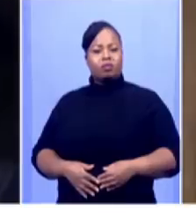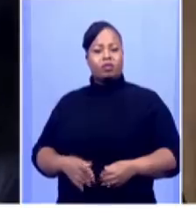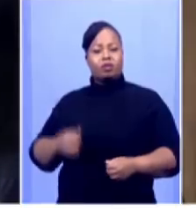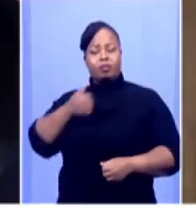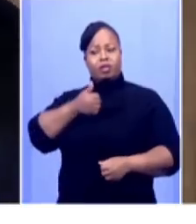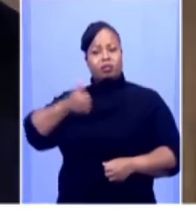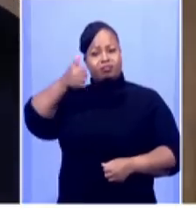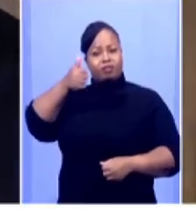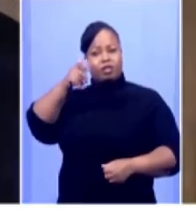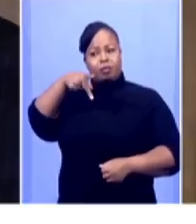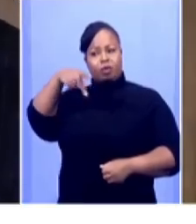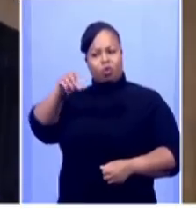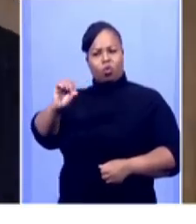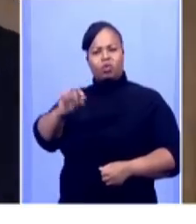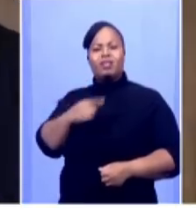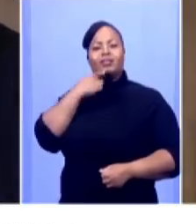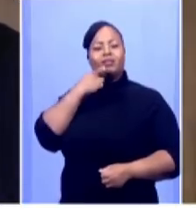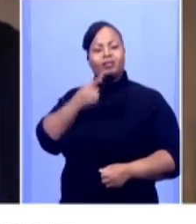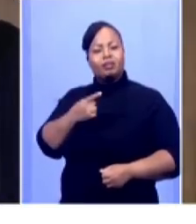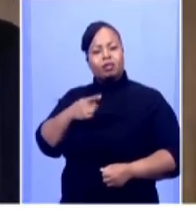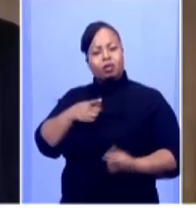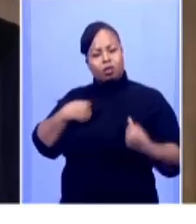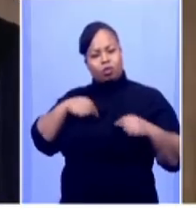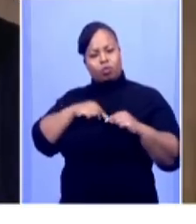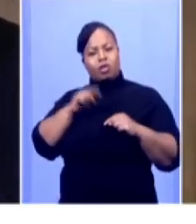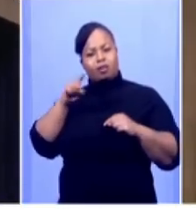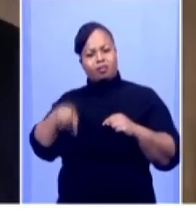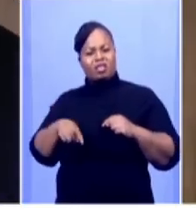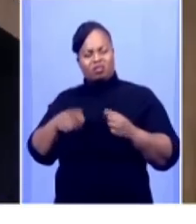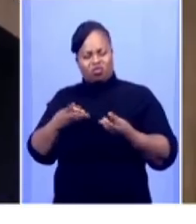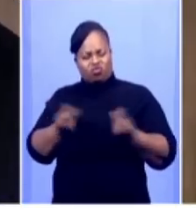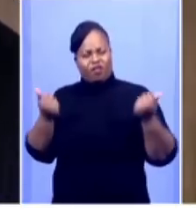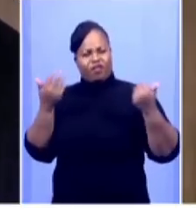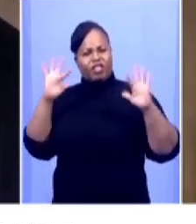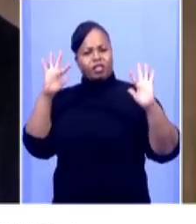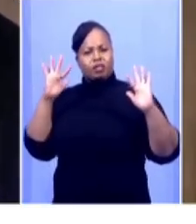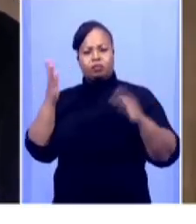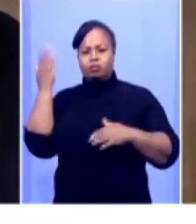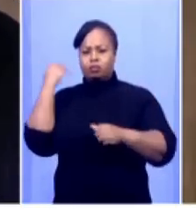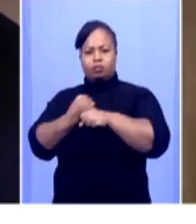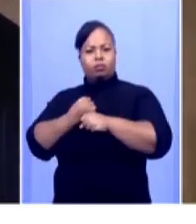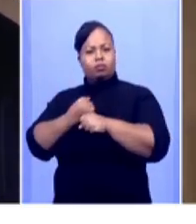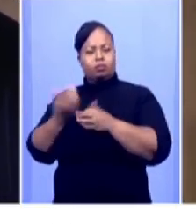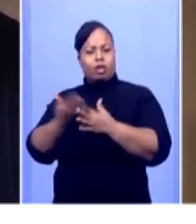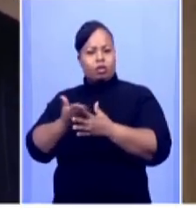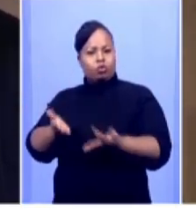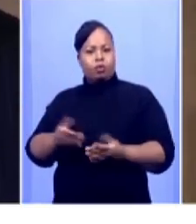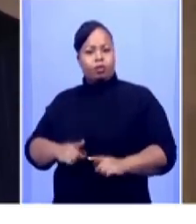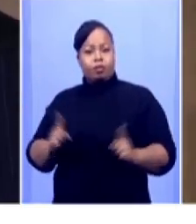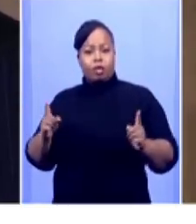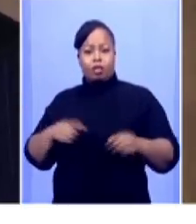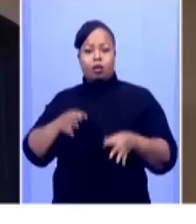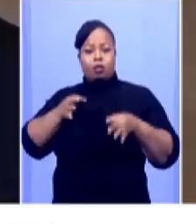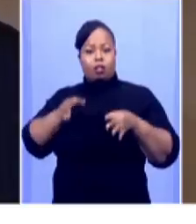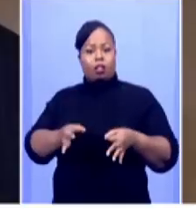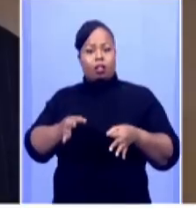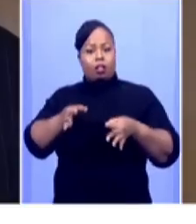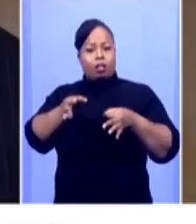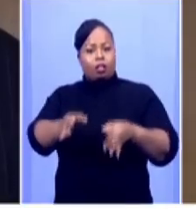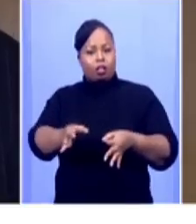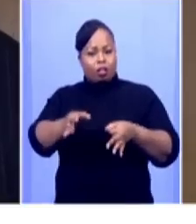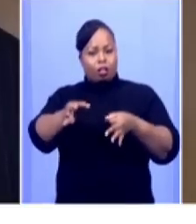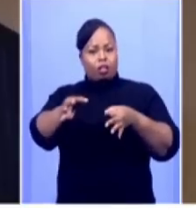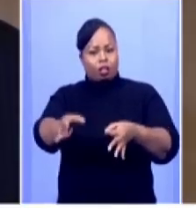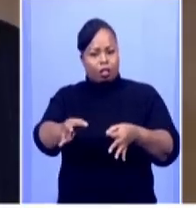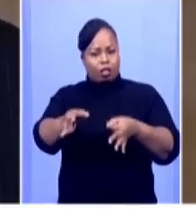authority that we are supposed to have actually dealt with this case last year. And it has been postponed and